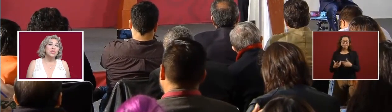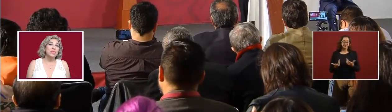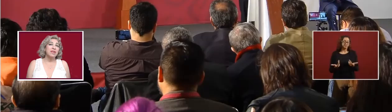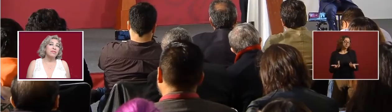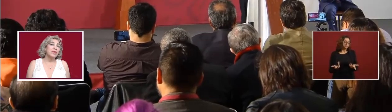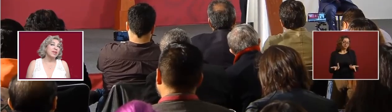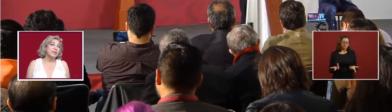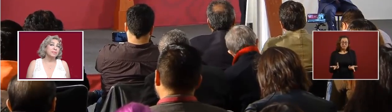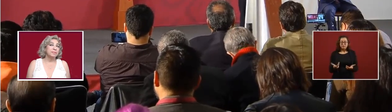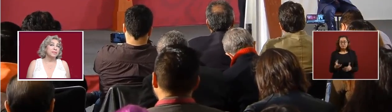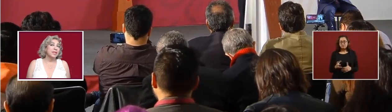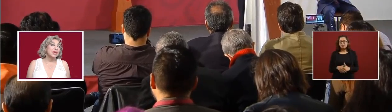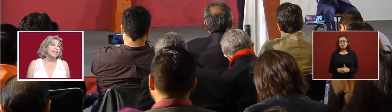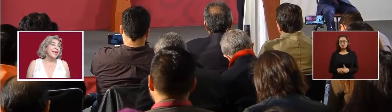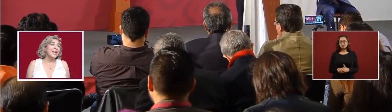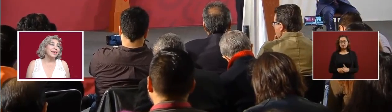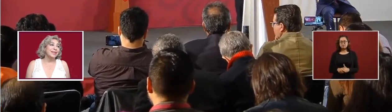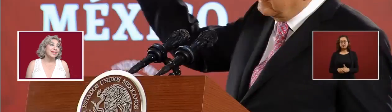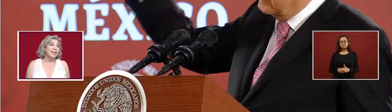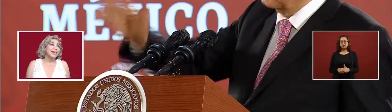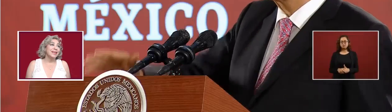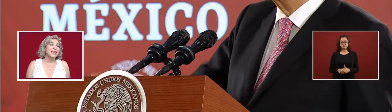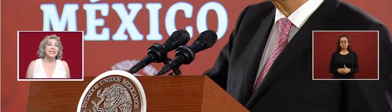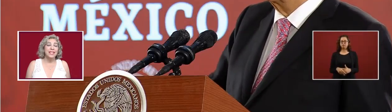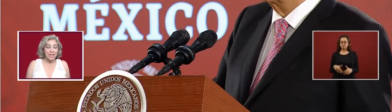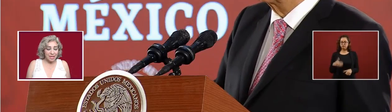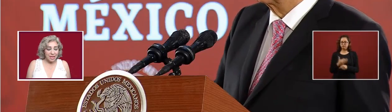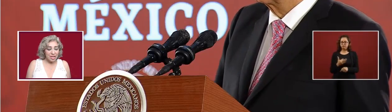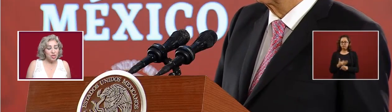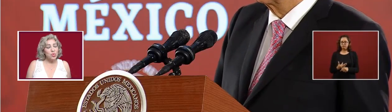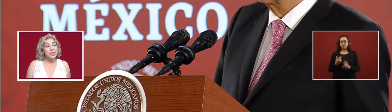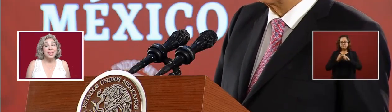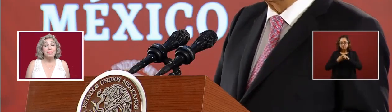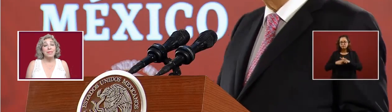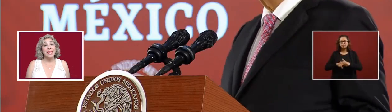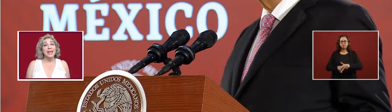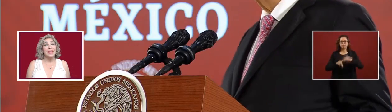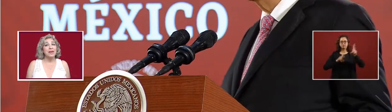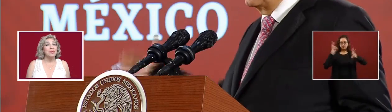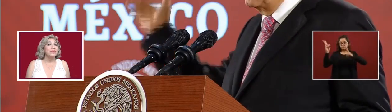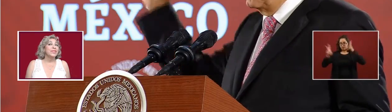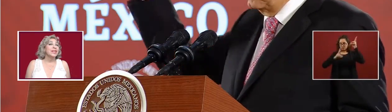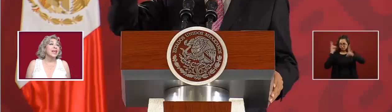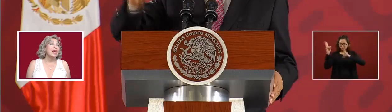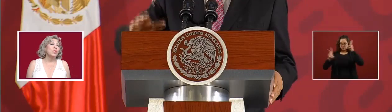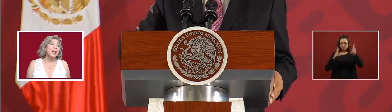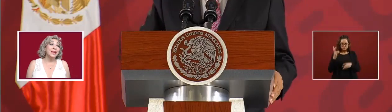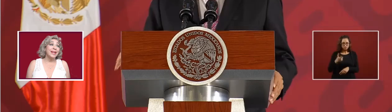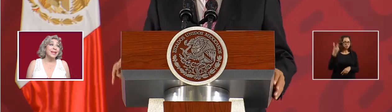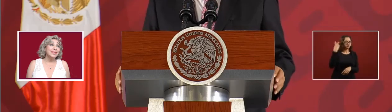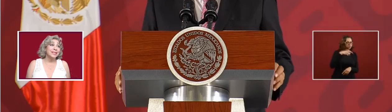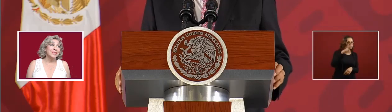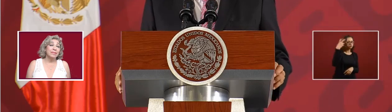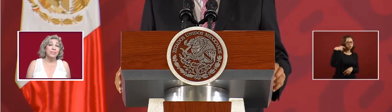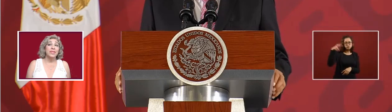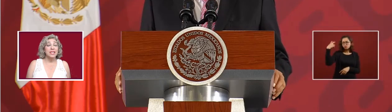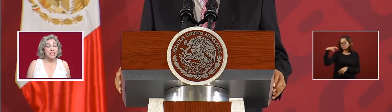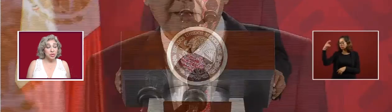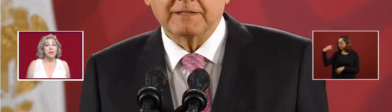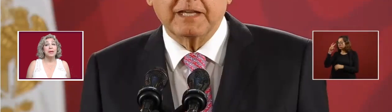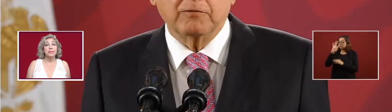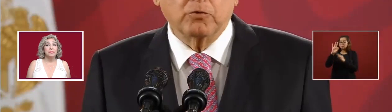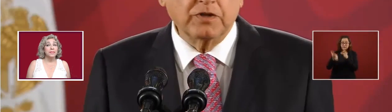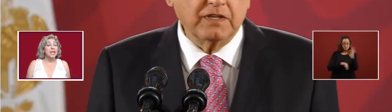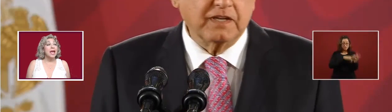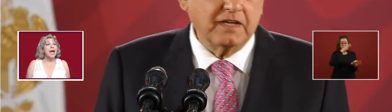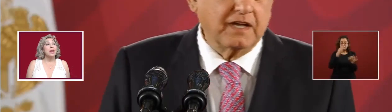So, therefore, that, is the tour that I'm making now. And, when it ends, this